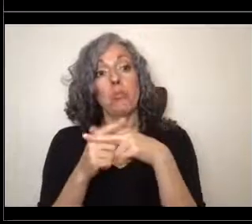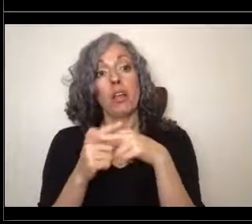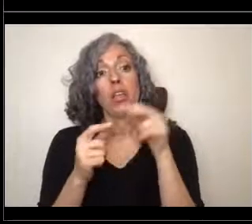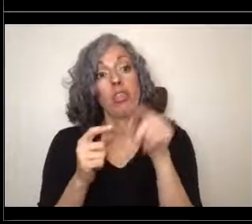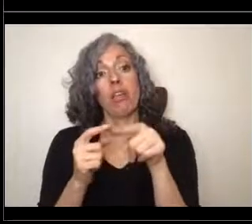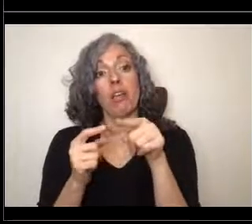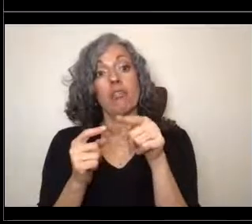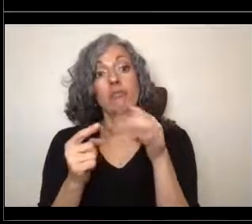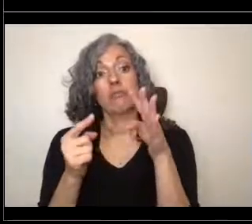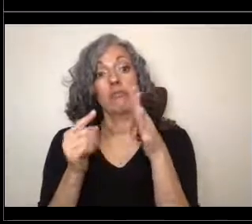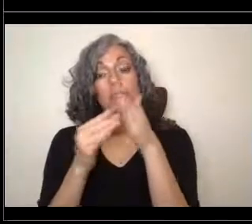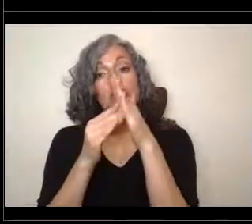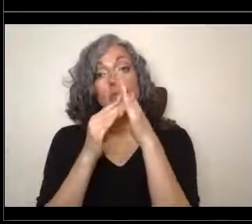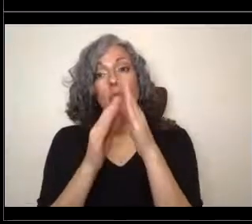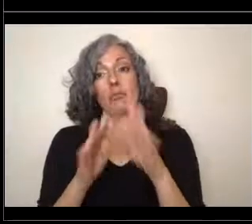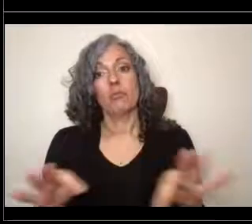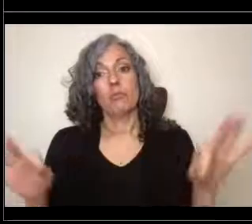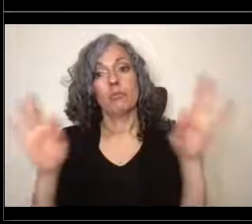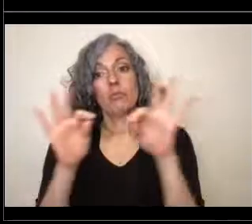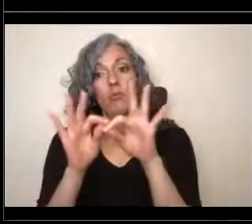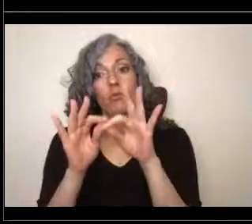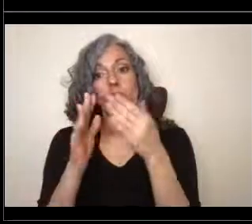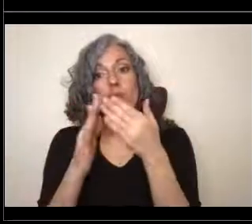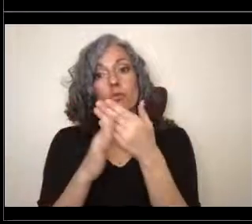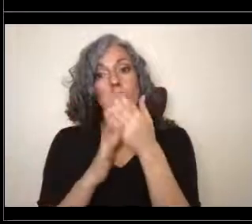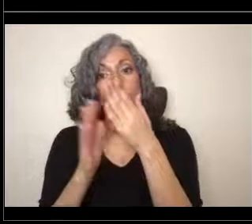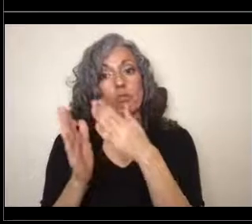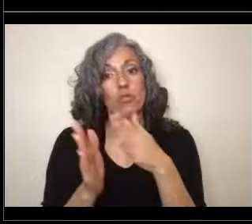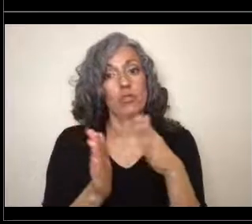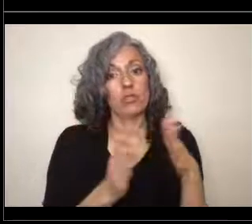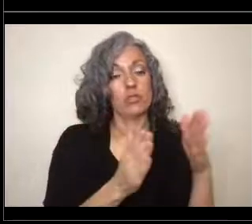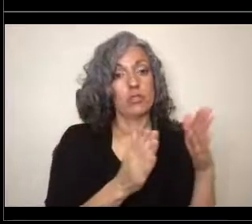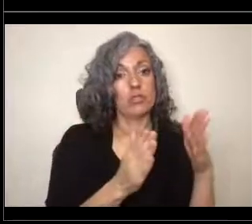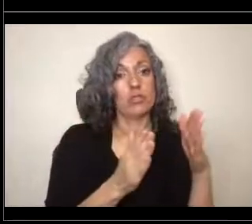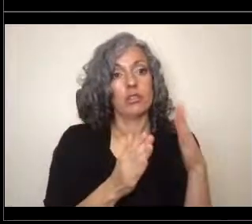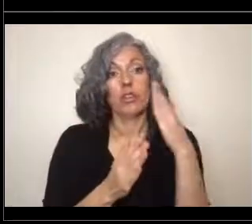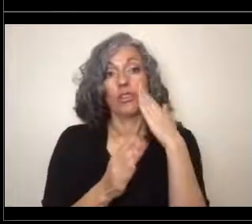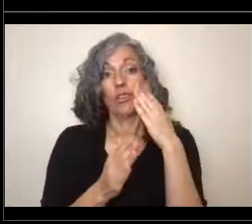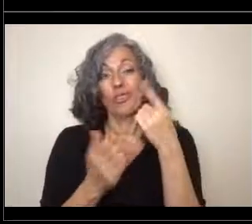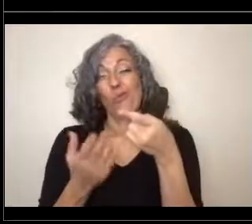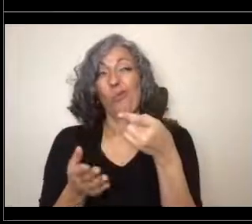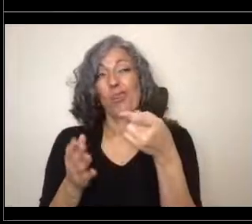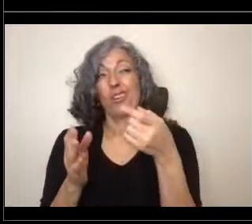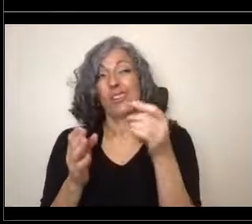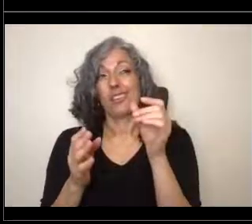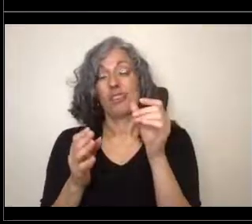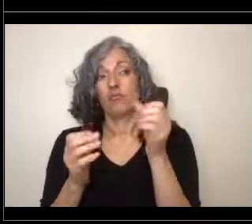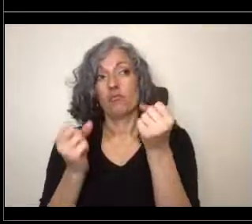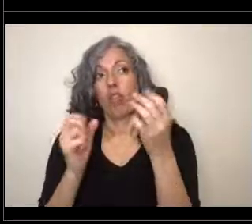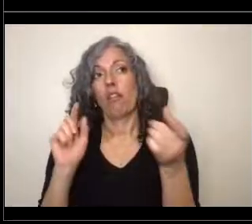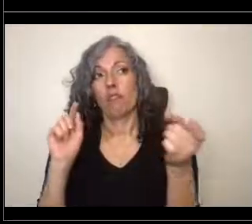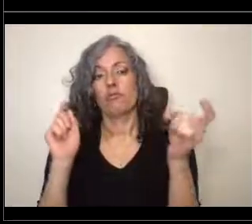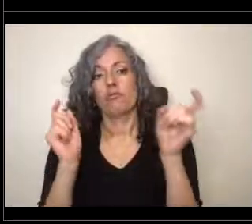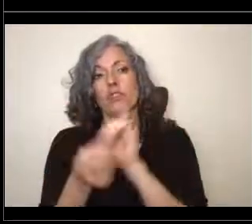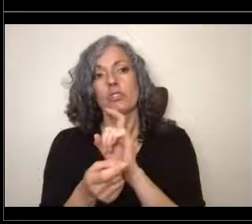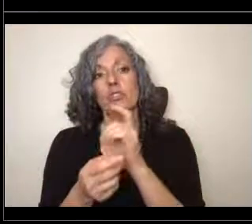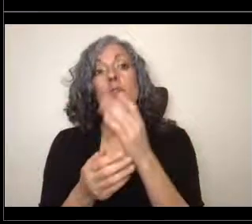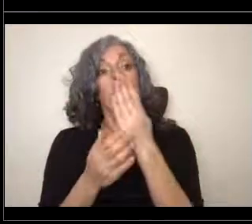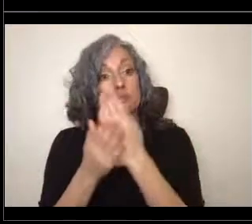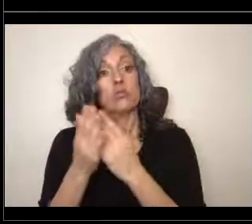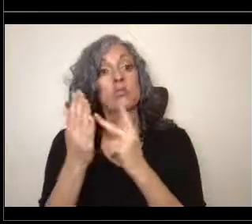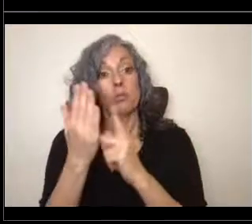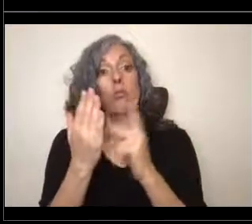through the process. And I know you don't want to do a lot of scope changes for things, but there are some projects that we